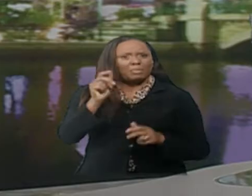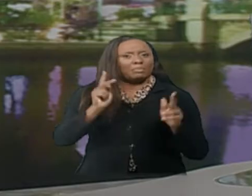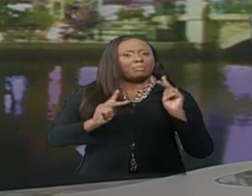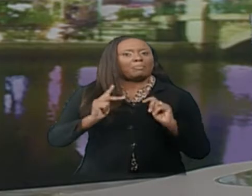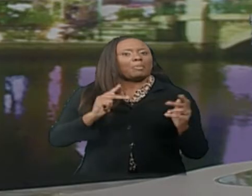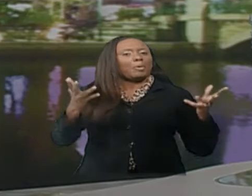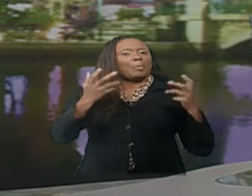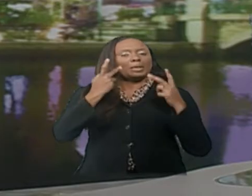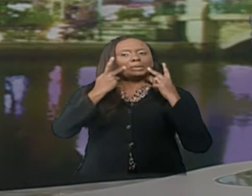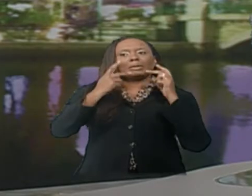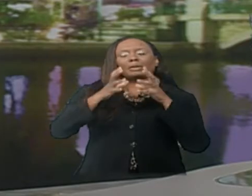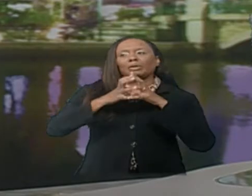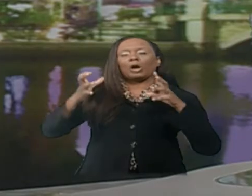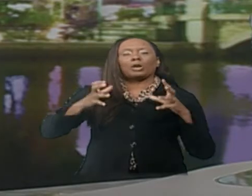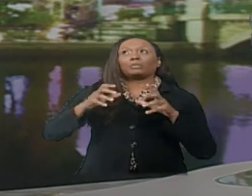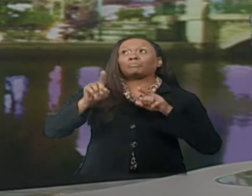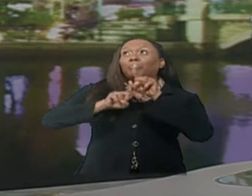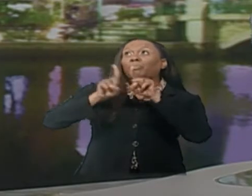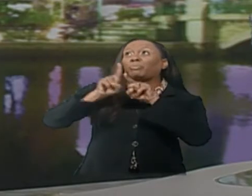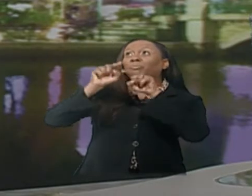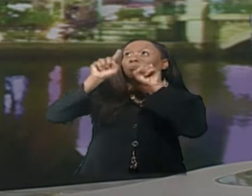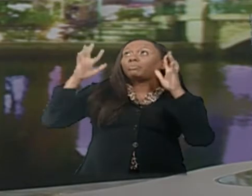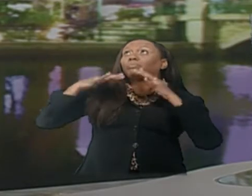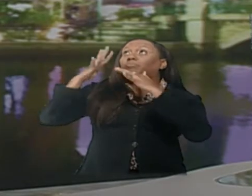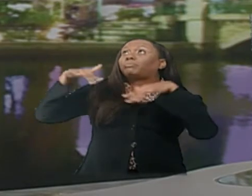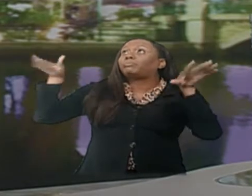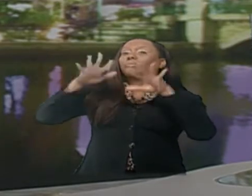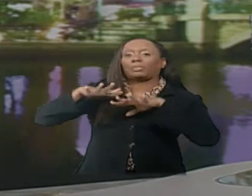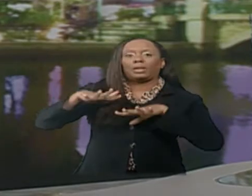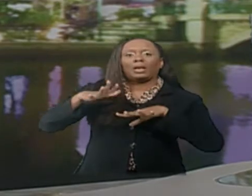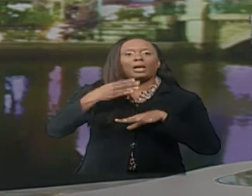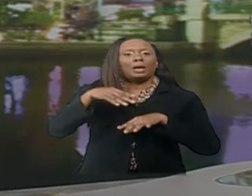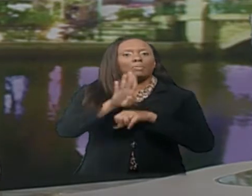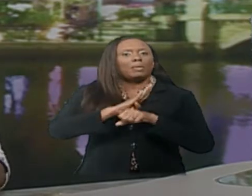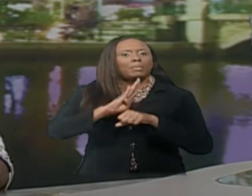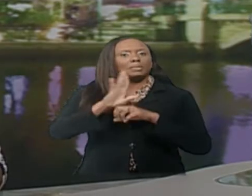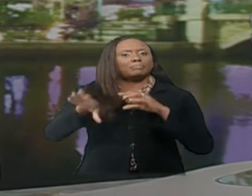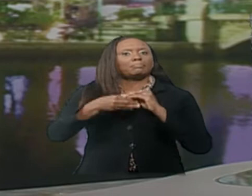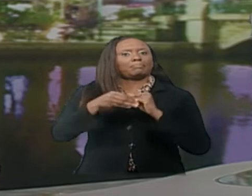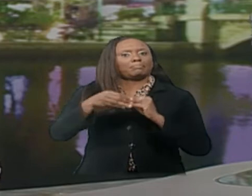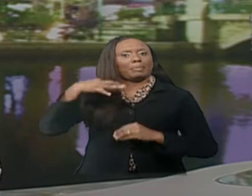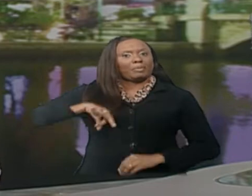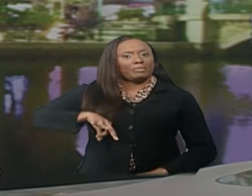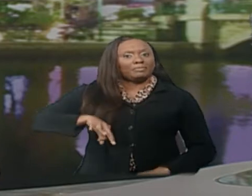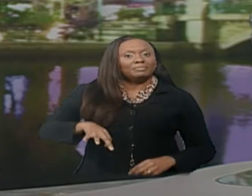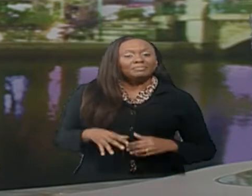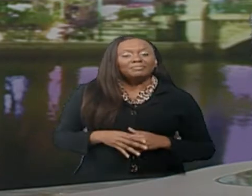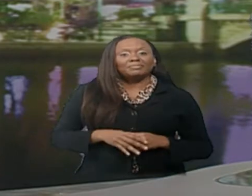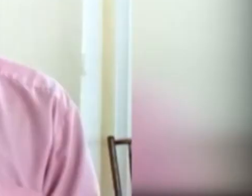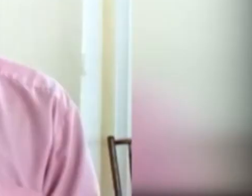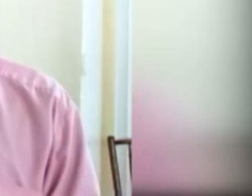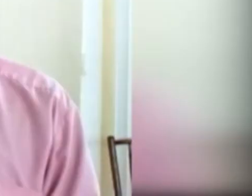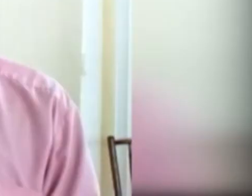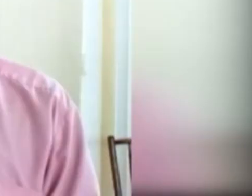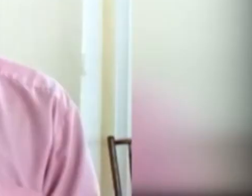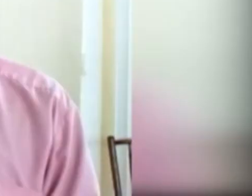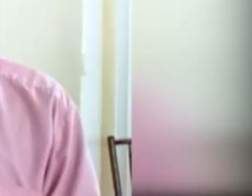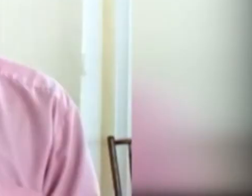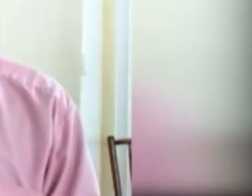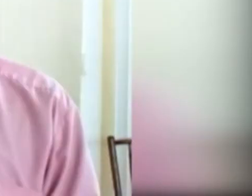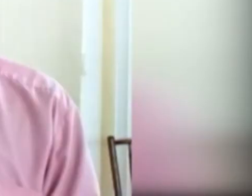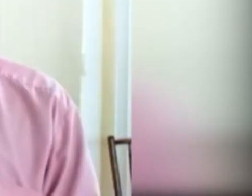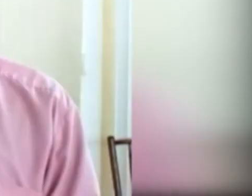for beds, and the students, they can participate in everything. They can stitch, they can base, they